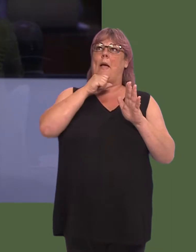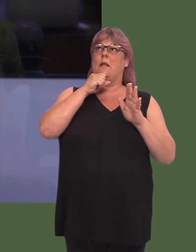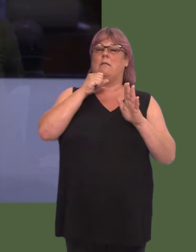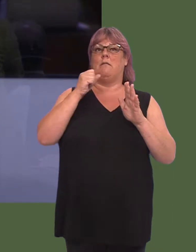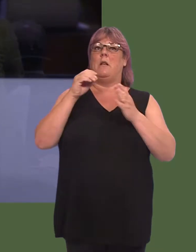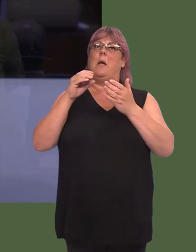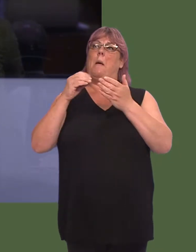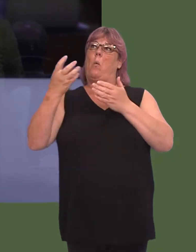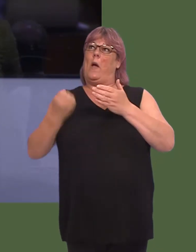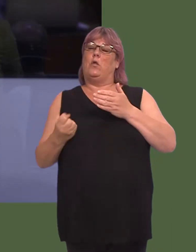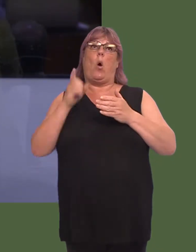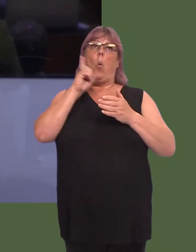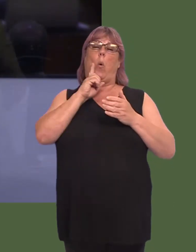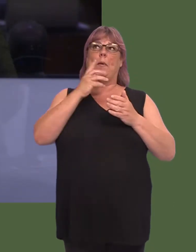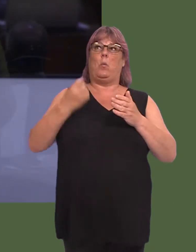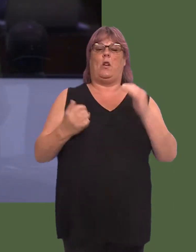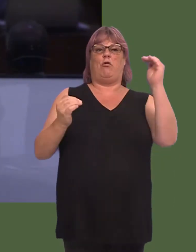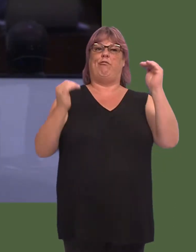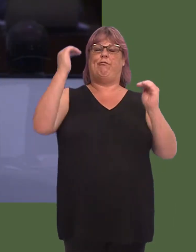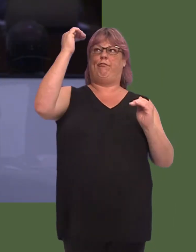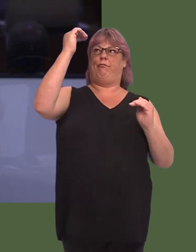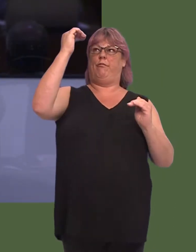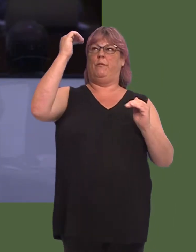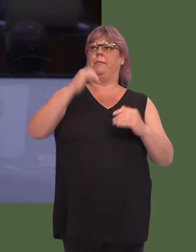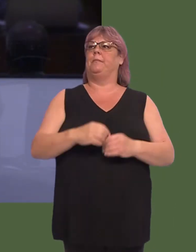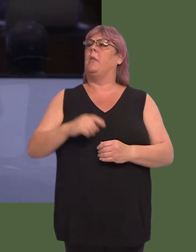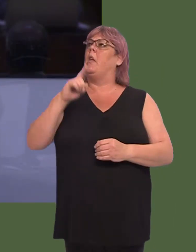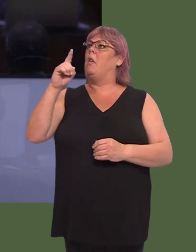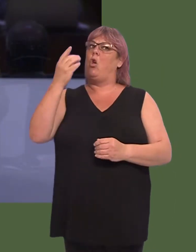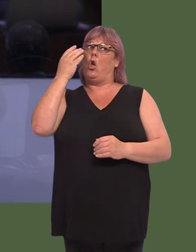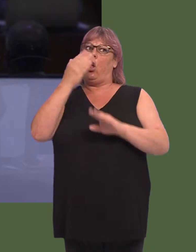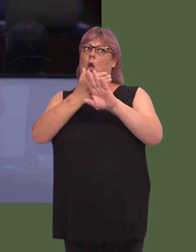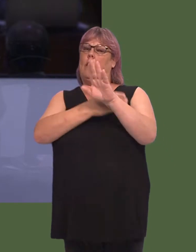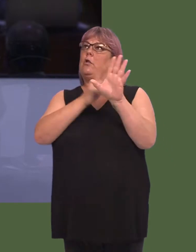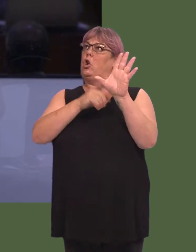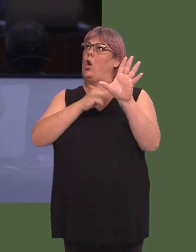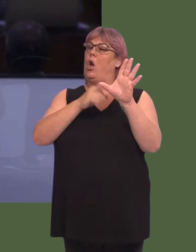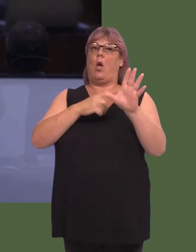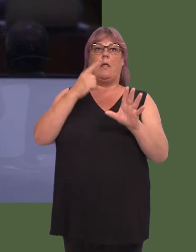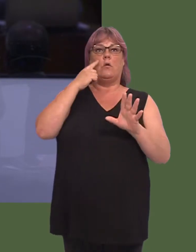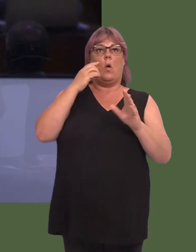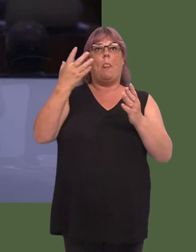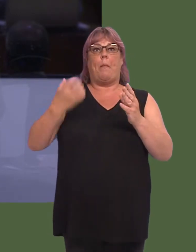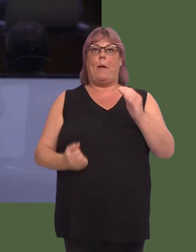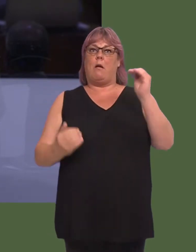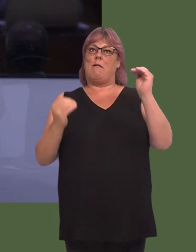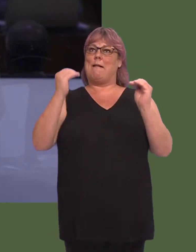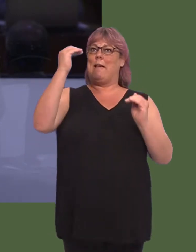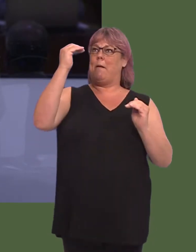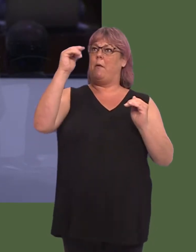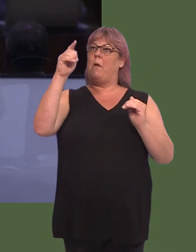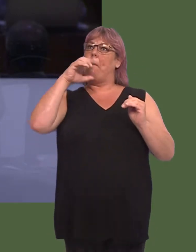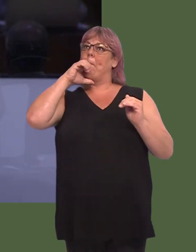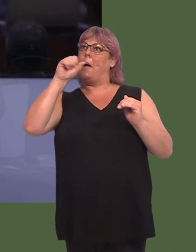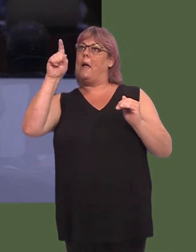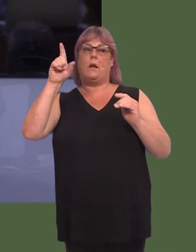gap for your own staff has recently increased. The annual Employer Equality Report earlier this year found that the pay